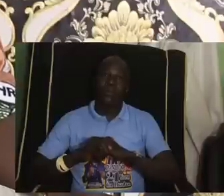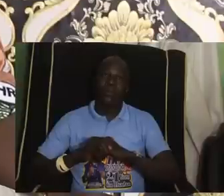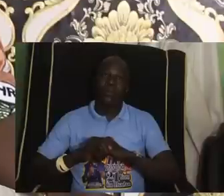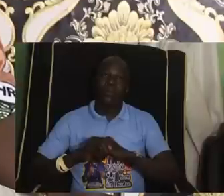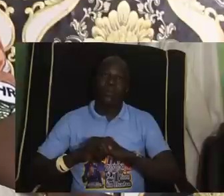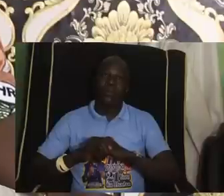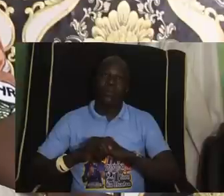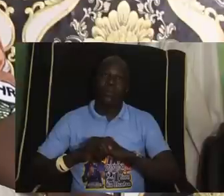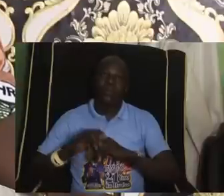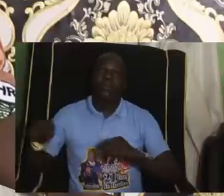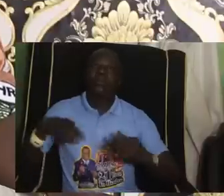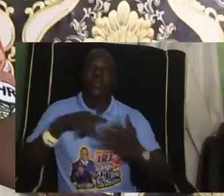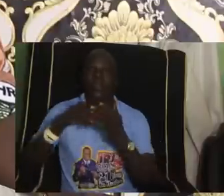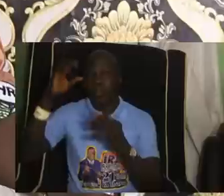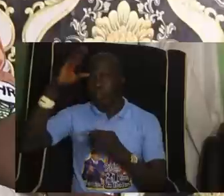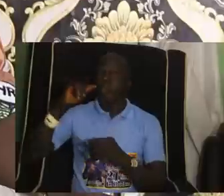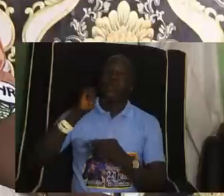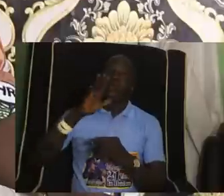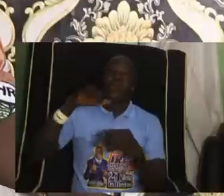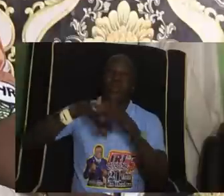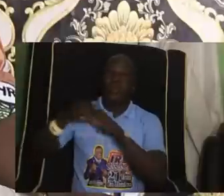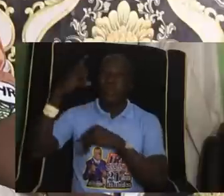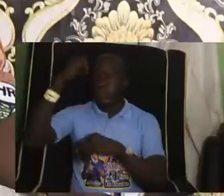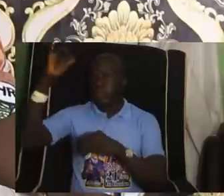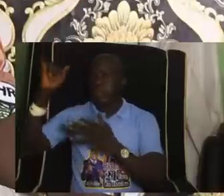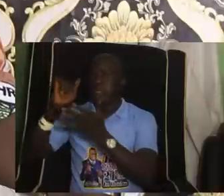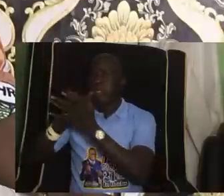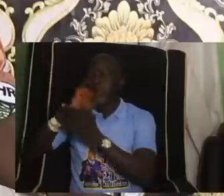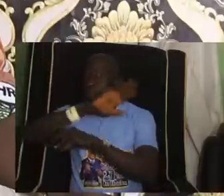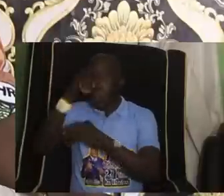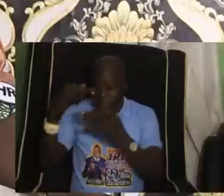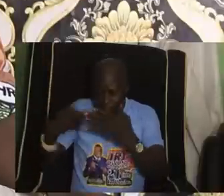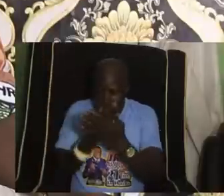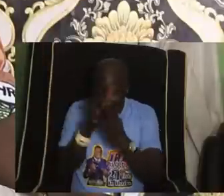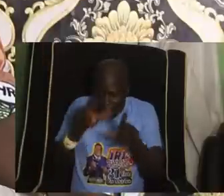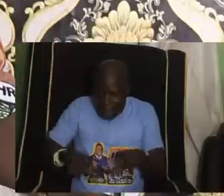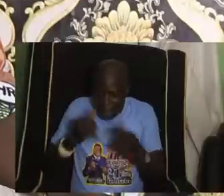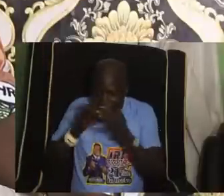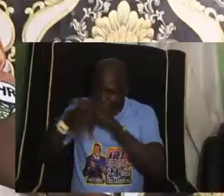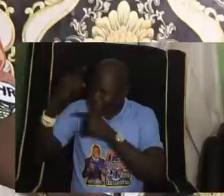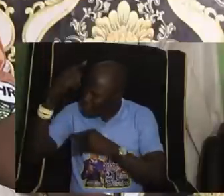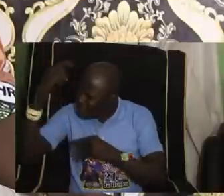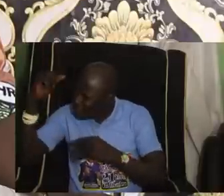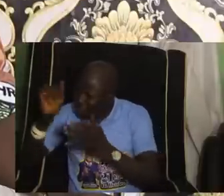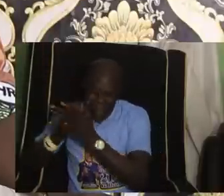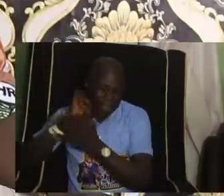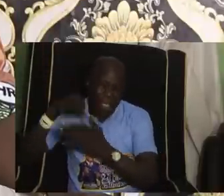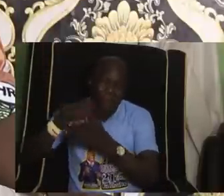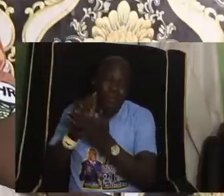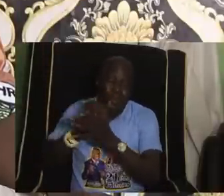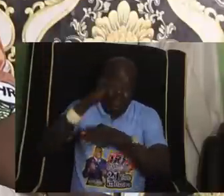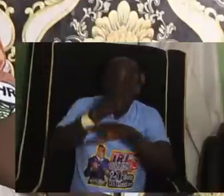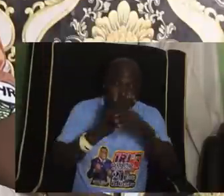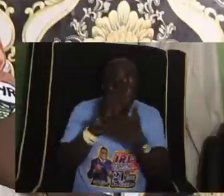sibe this woman dreamt that she saw a man of God known to her in real life in the dream he told her that